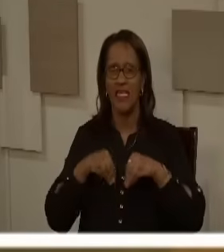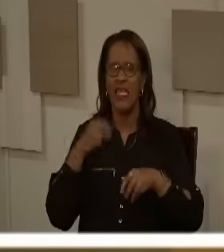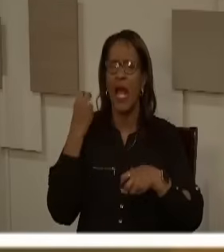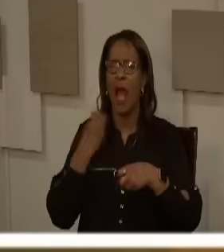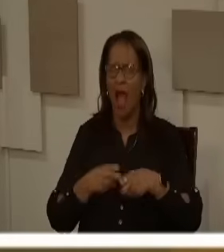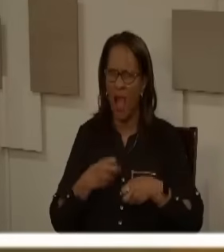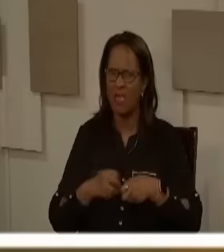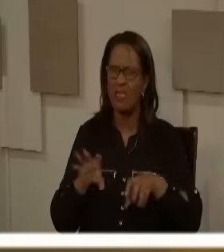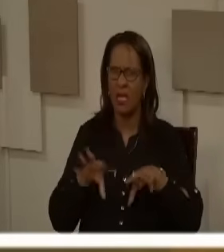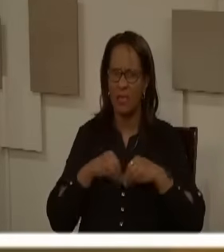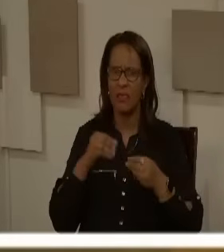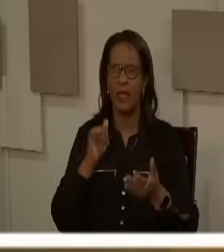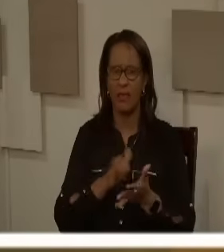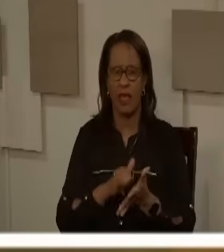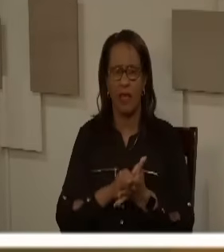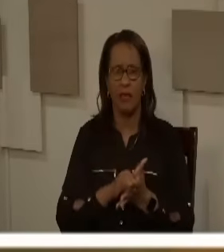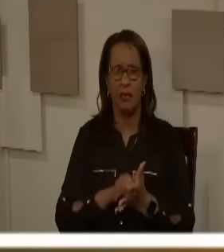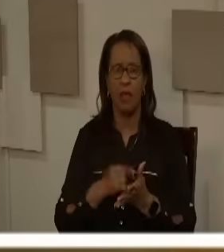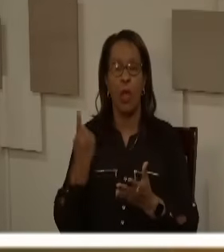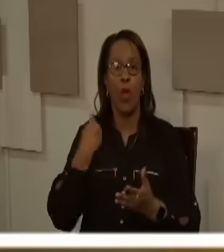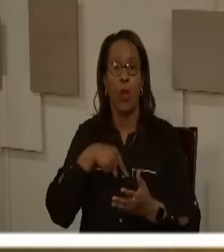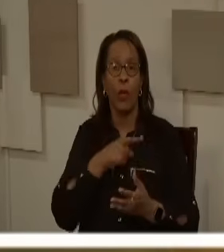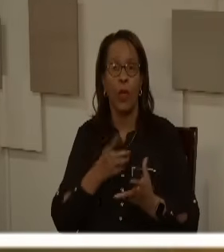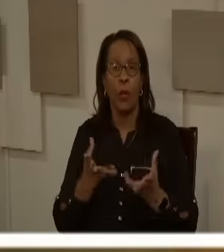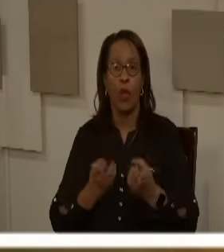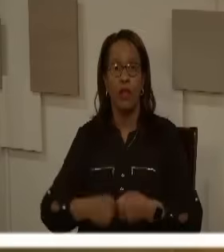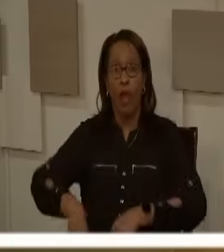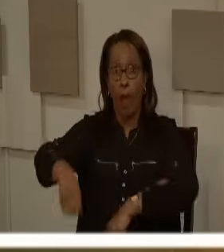We want a powerful God, correct?